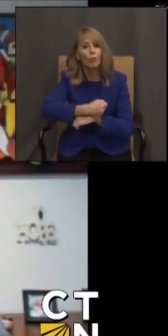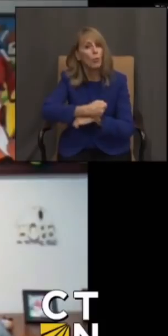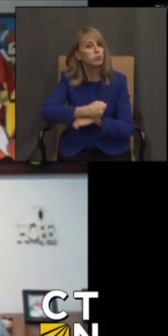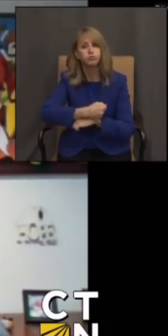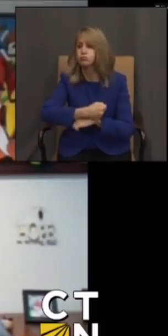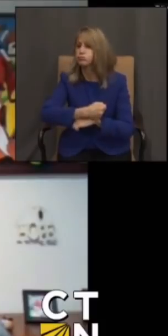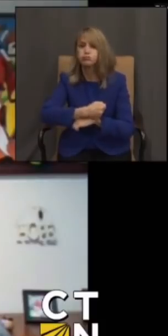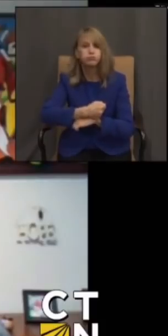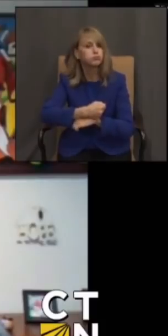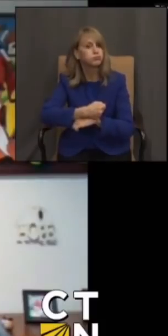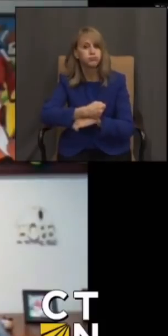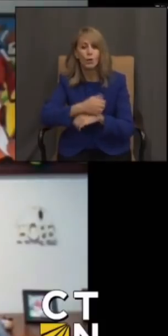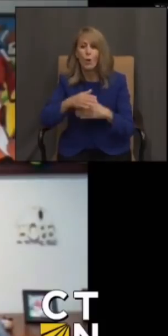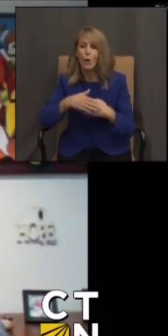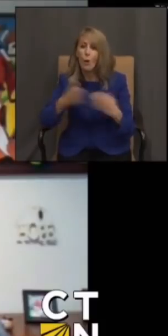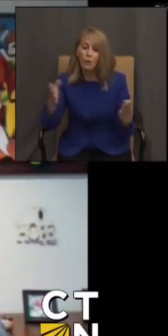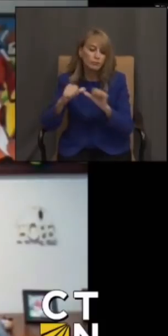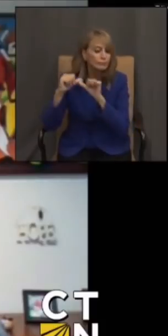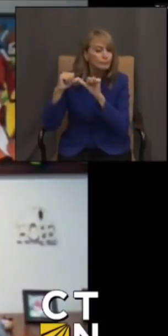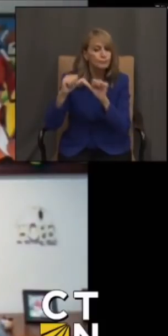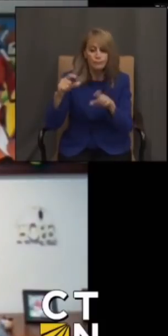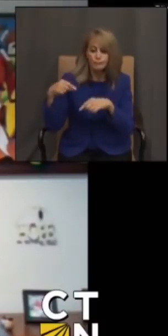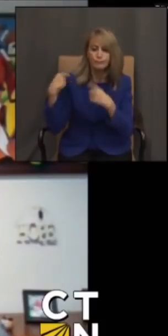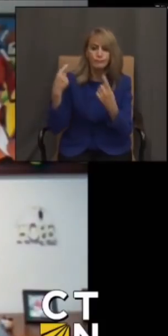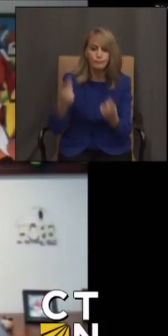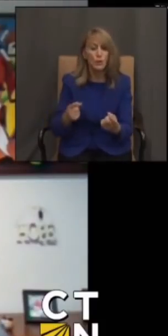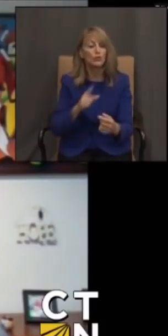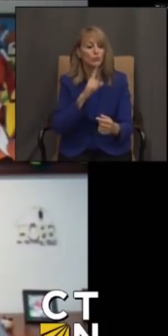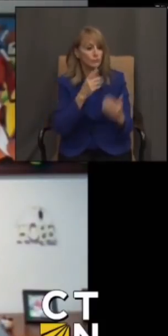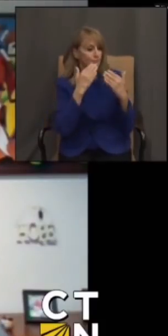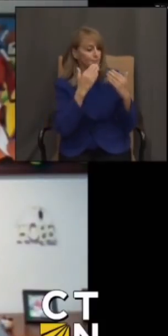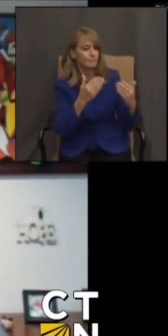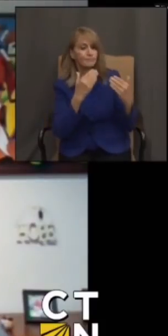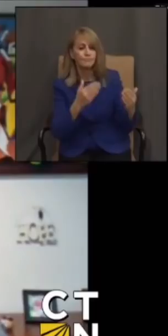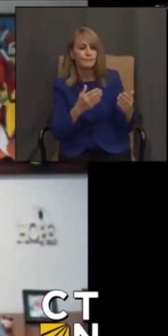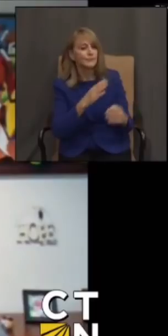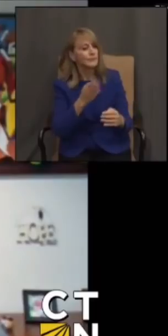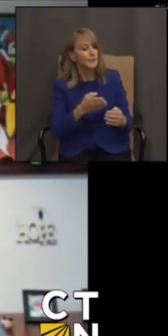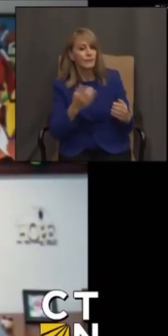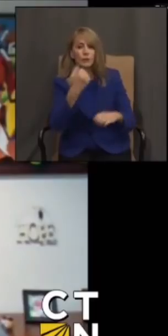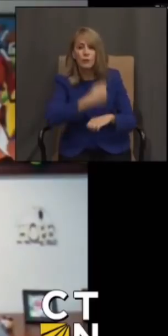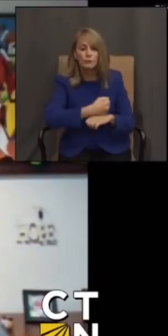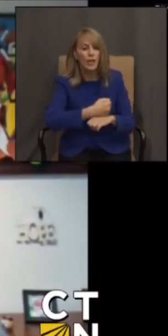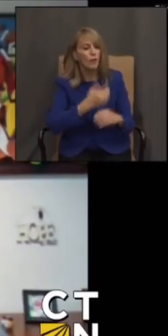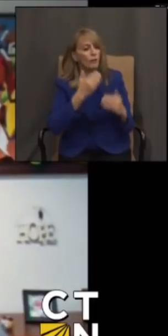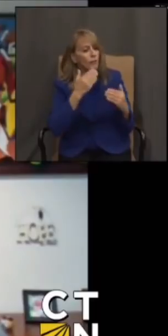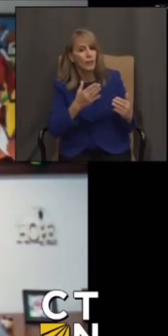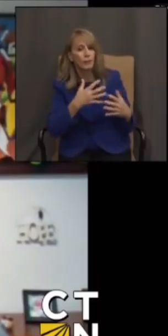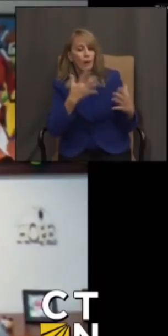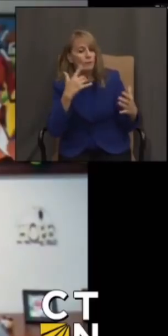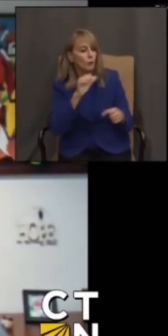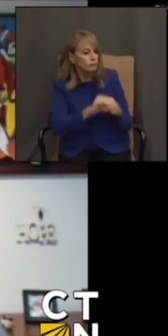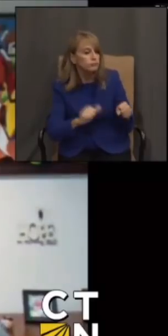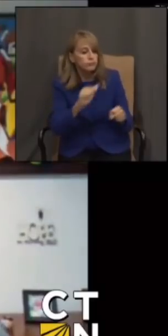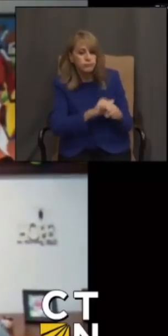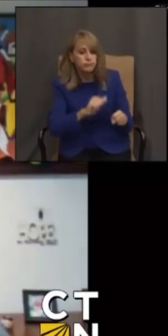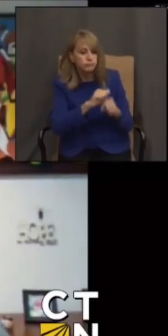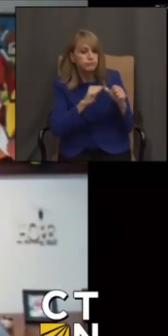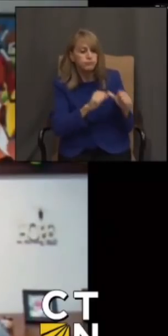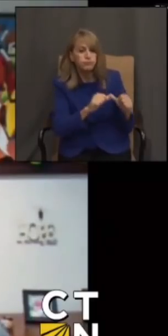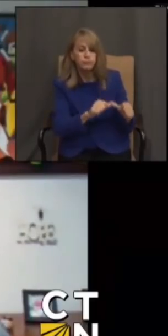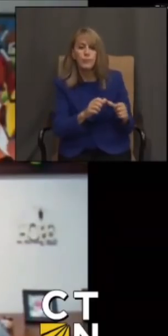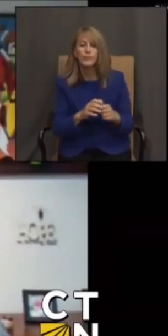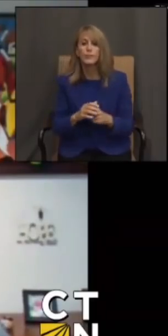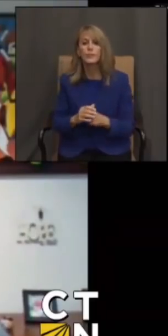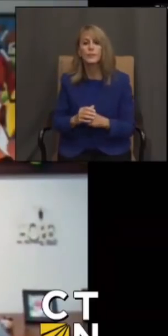throughout the pandemic. And so really want to acknowledge their good work and thank them for their efforts. One